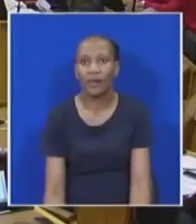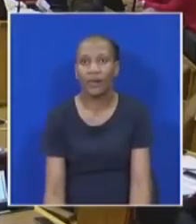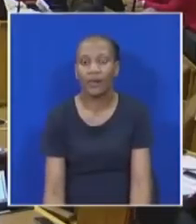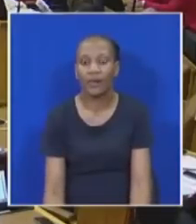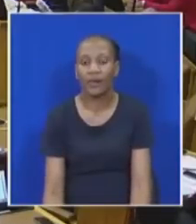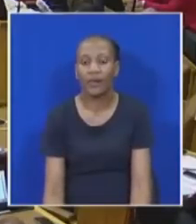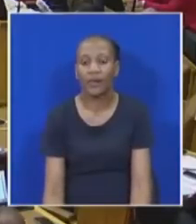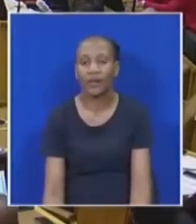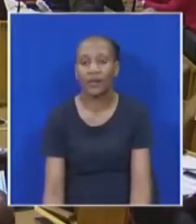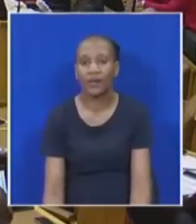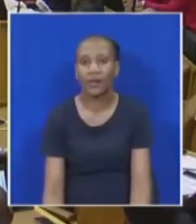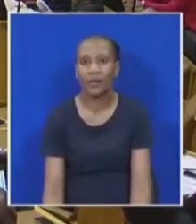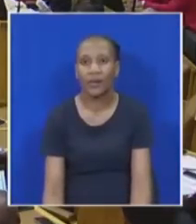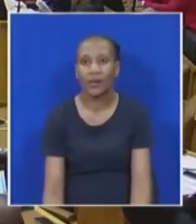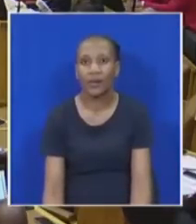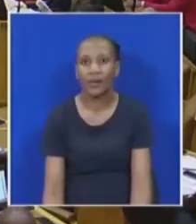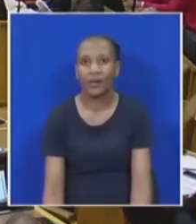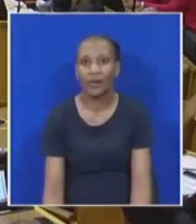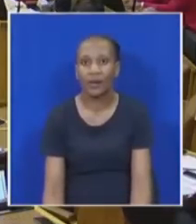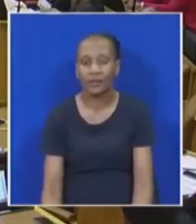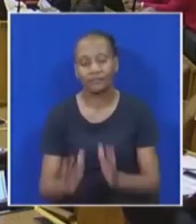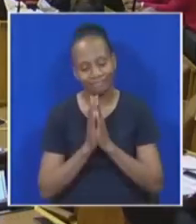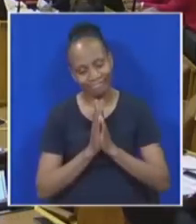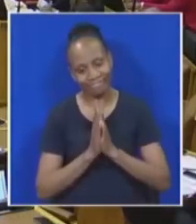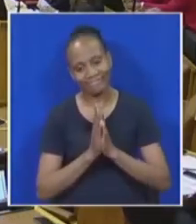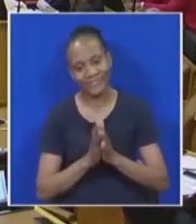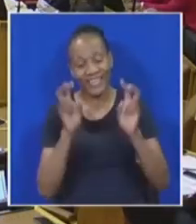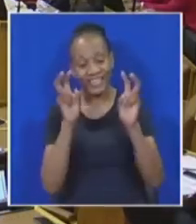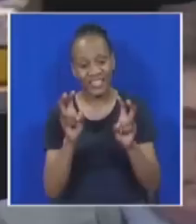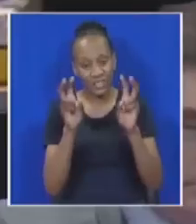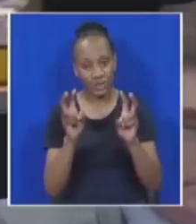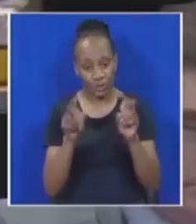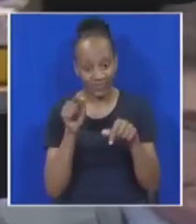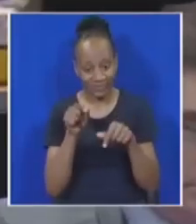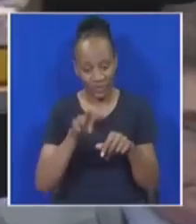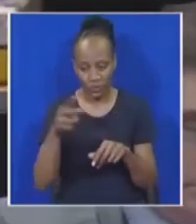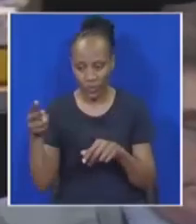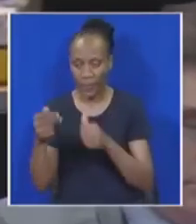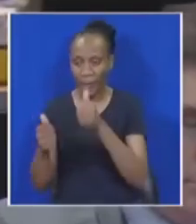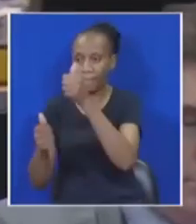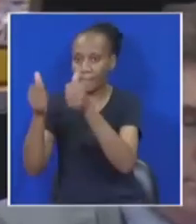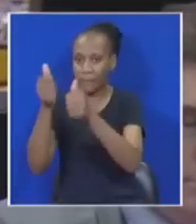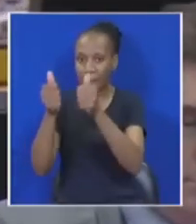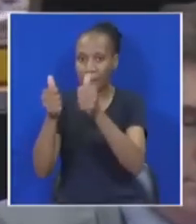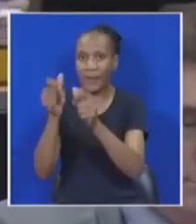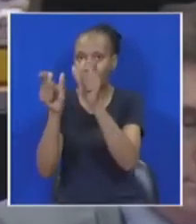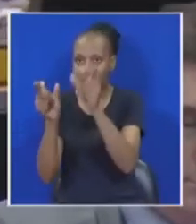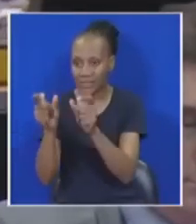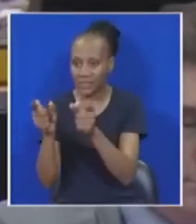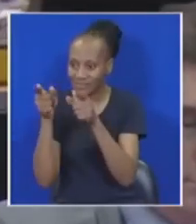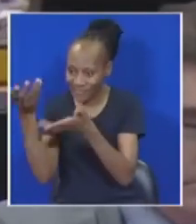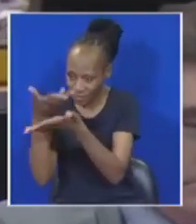point, please, conclude if you don't mind? And finish, yes. We are asking that this matter be deferred to Chief Whips to have a discussion and a consultation around